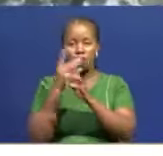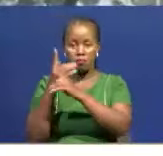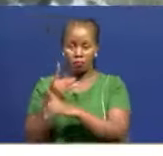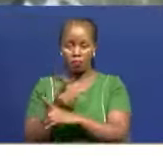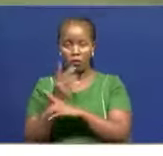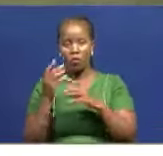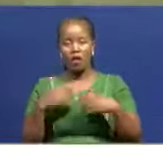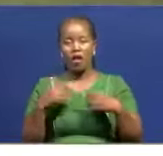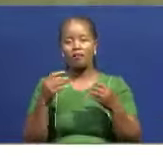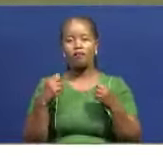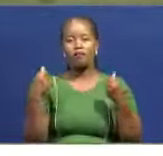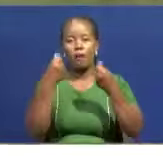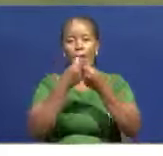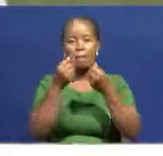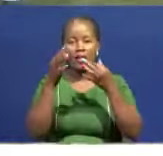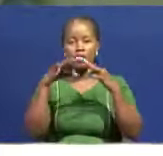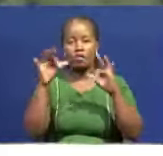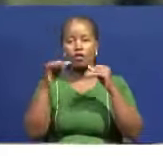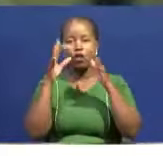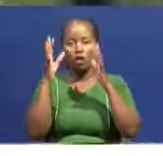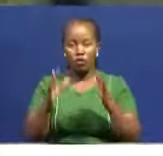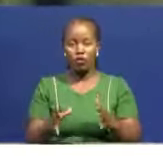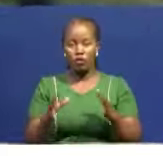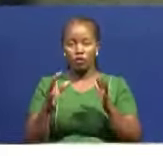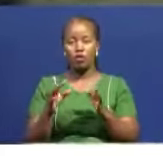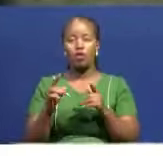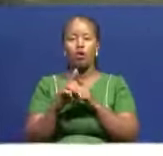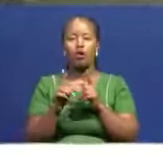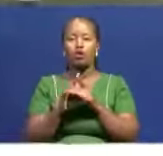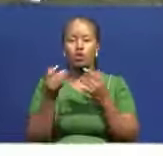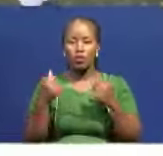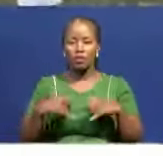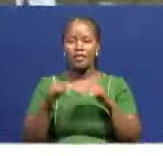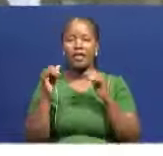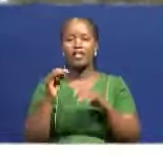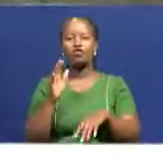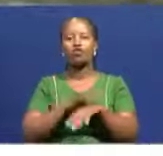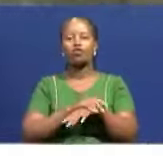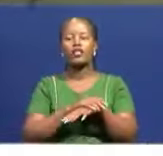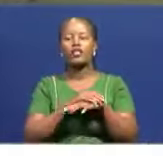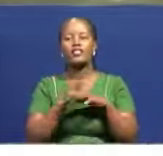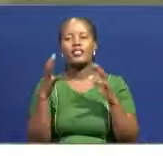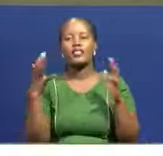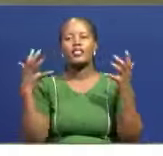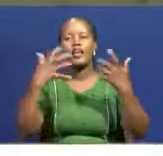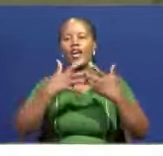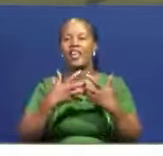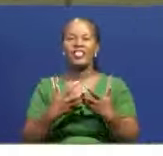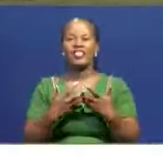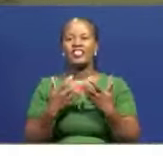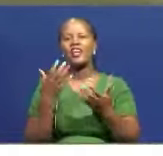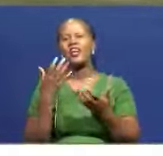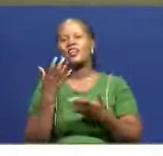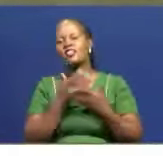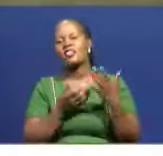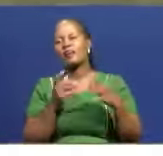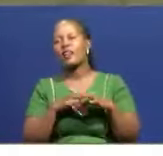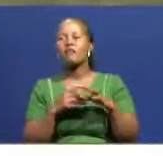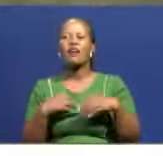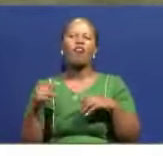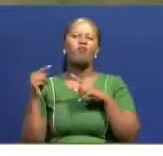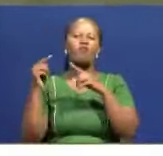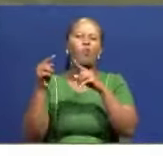officials. What we're really trying to do is to develop synergy between match officials and the coaches, because always there's this finger pointing when a match has